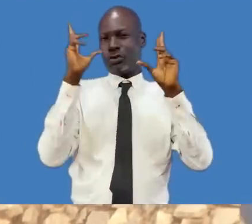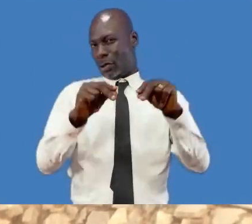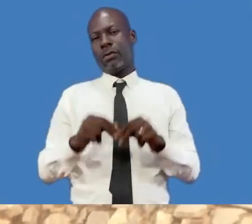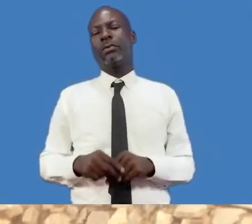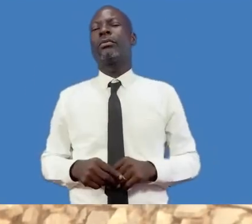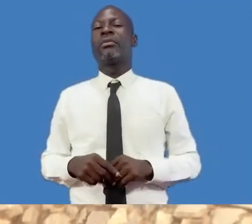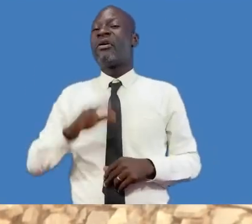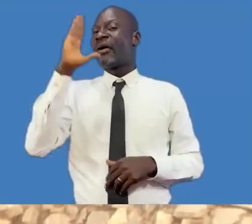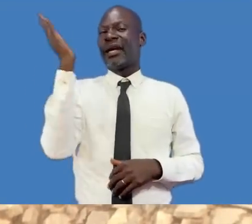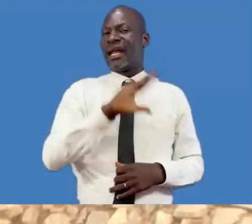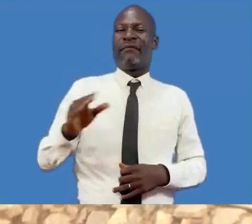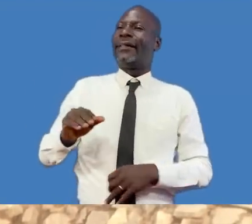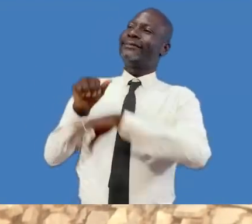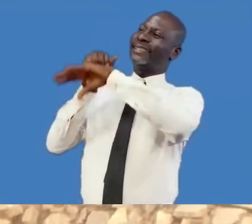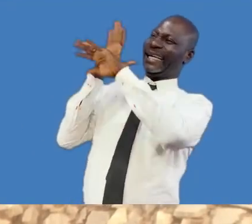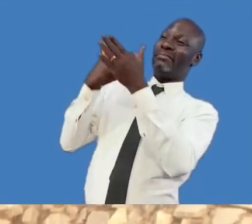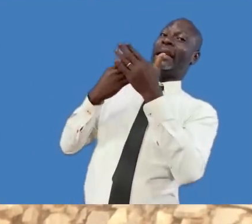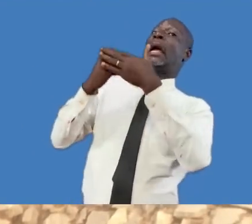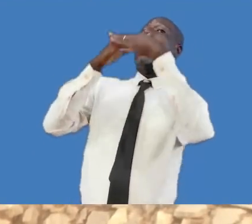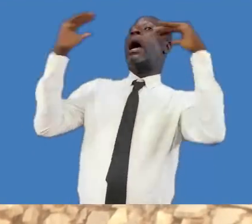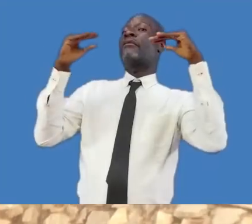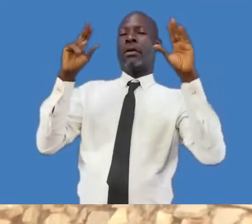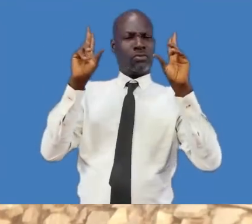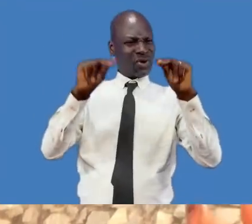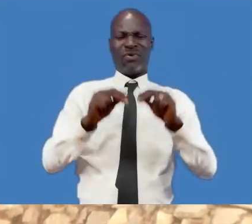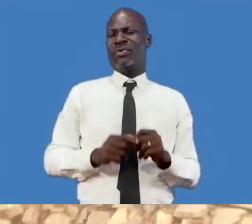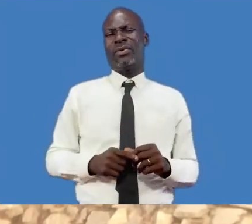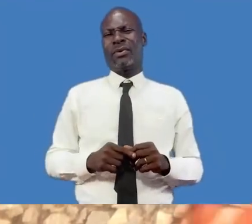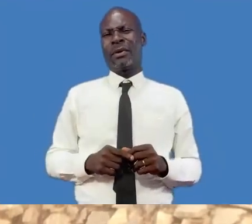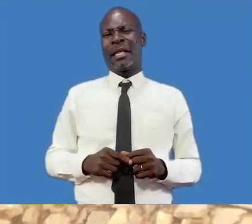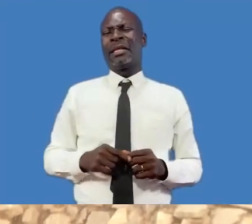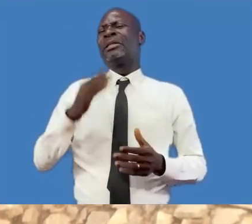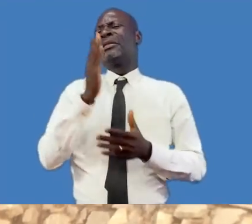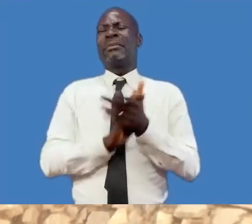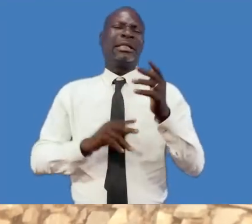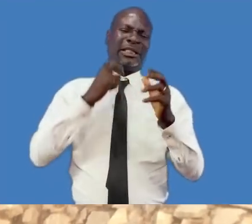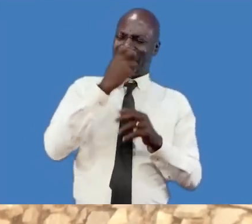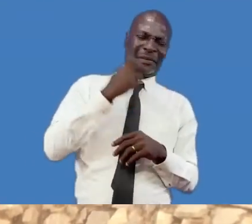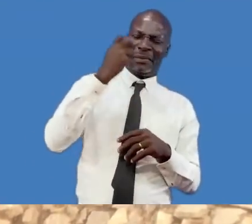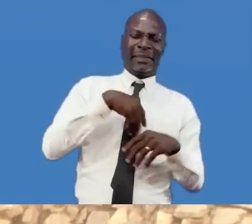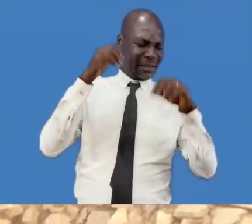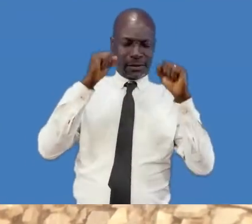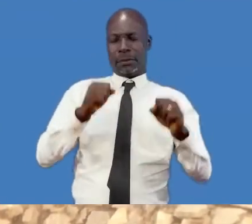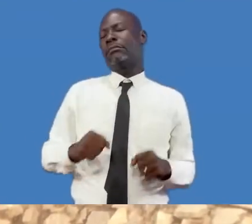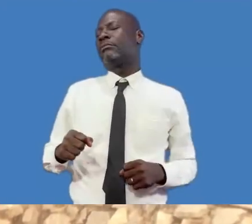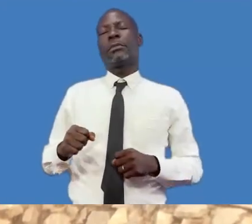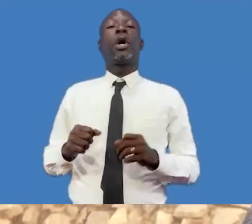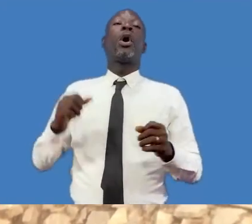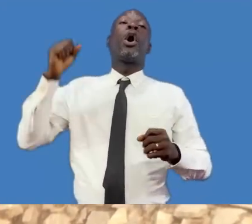collection yage eposu ko heaven yanka sa ende sa mete sa nkrofo ani abre ana ana collection na diaba ndiaba ani ade